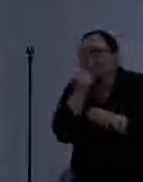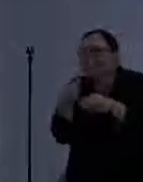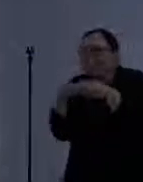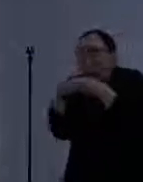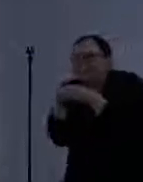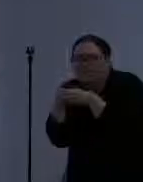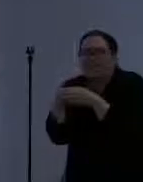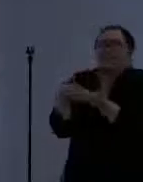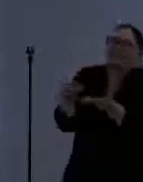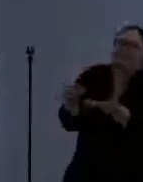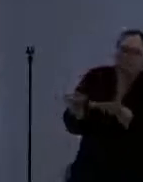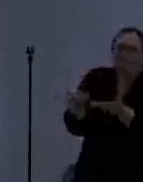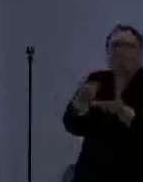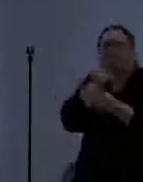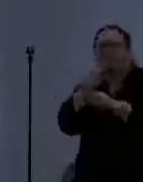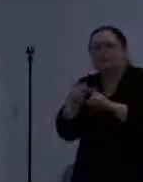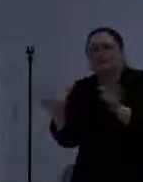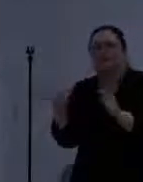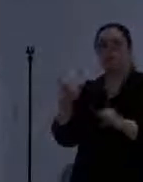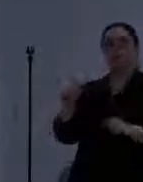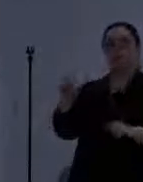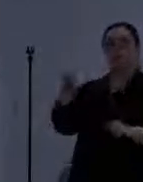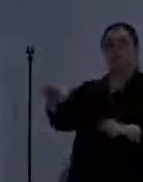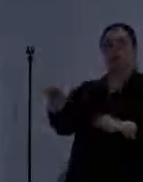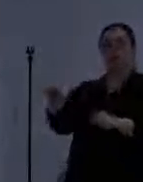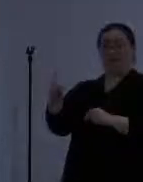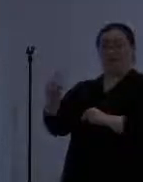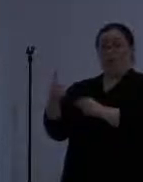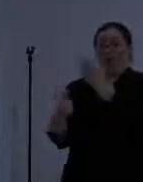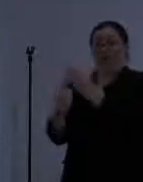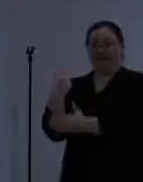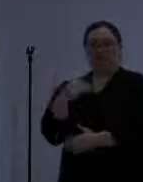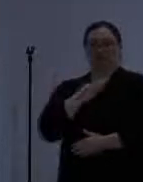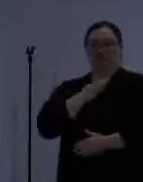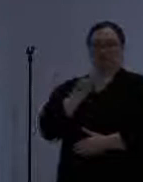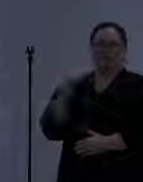support is to people as well.